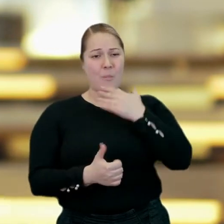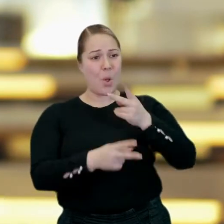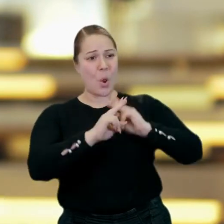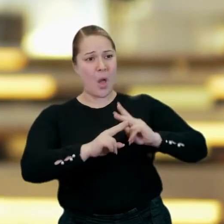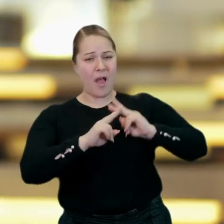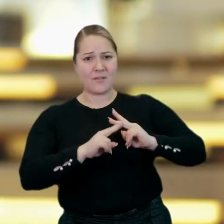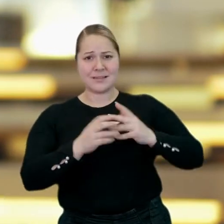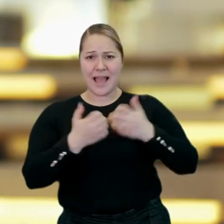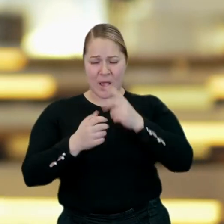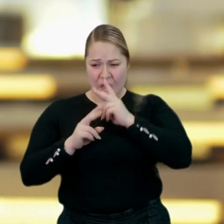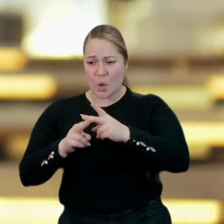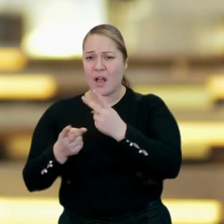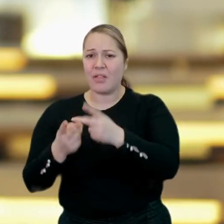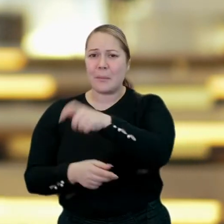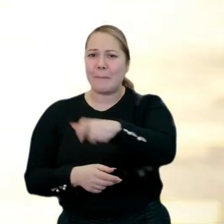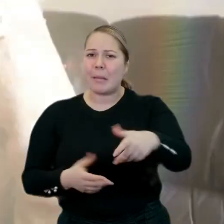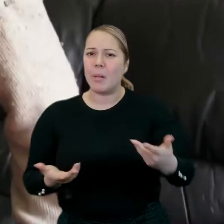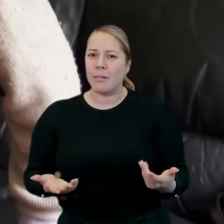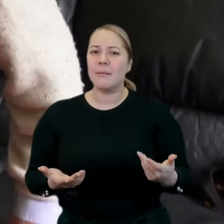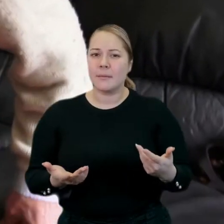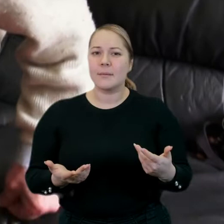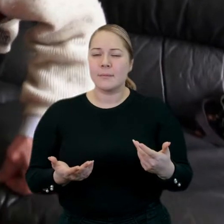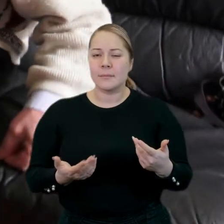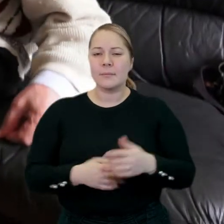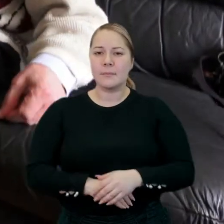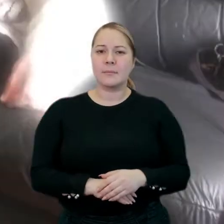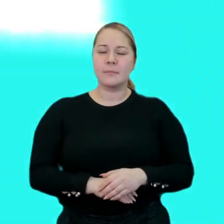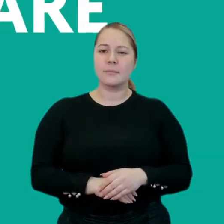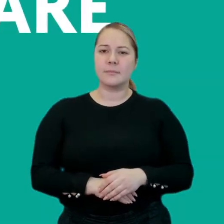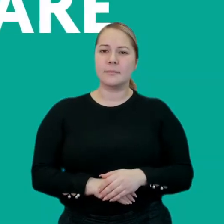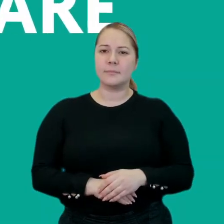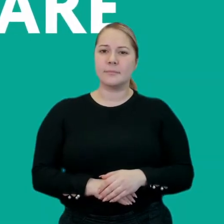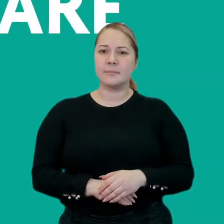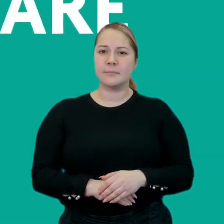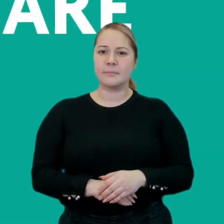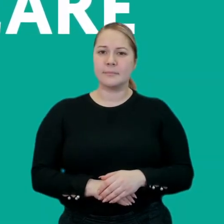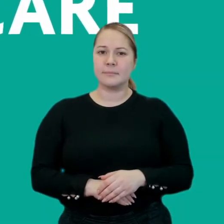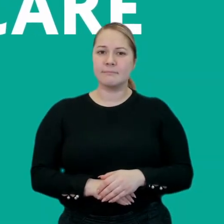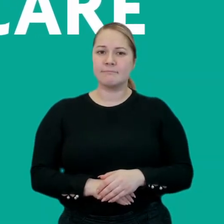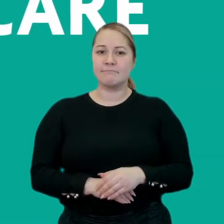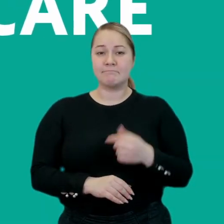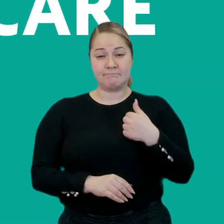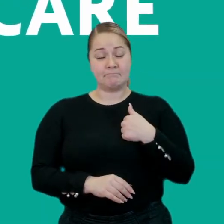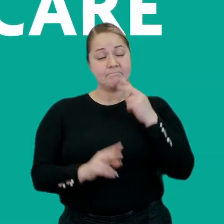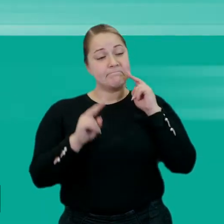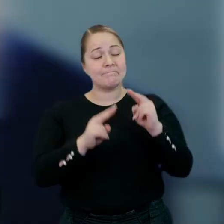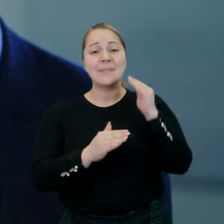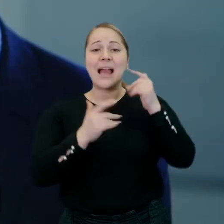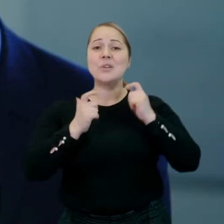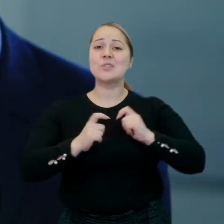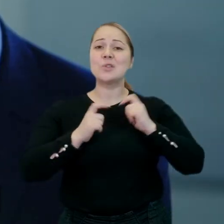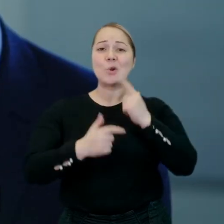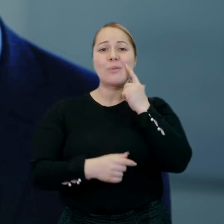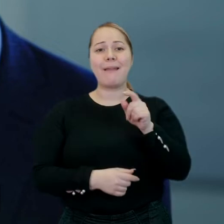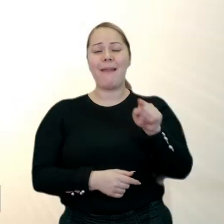yourself, how can you possibly provide care and support to anyone else? I always see adult social care as being a